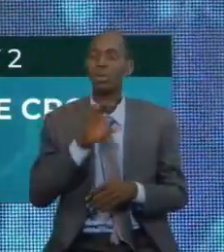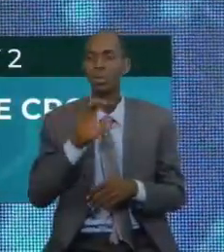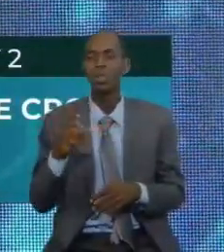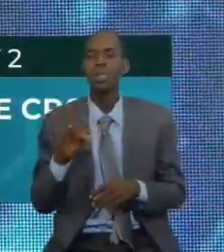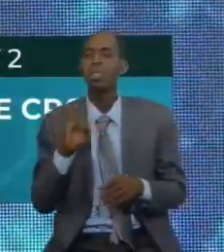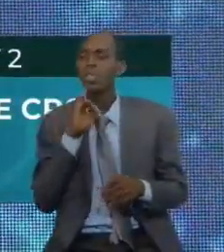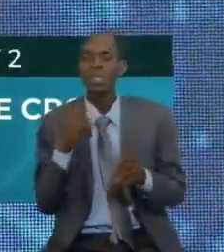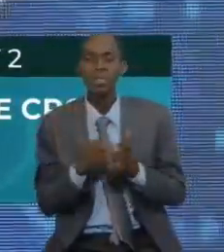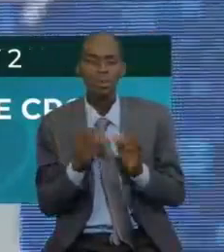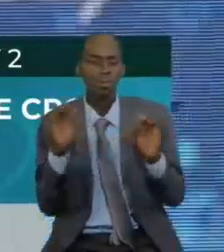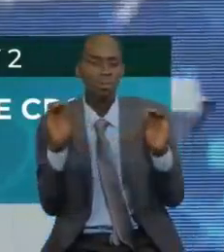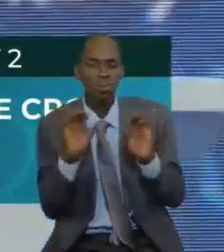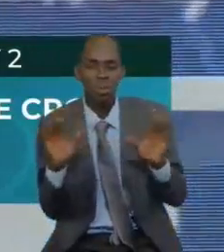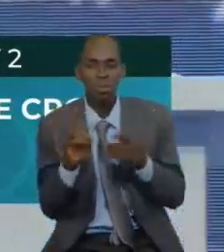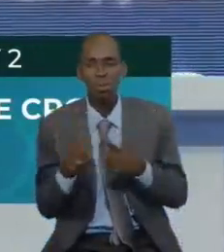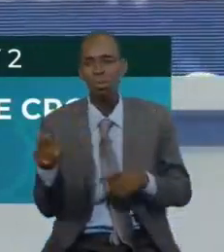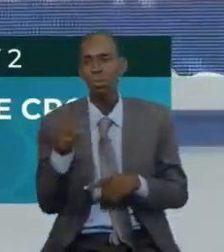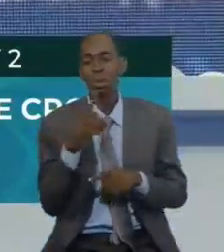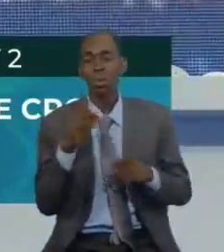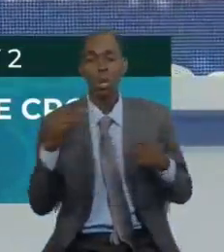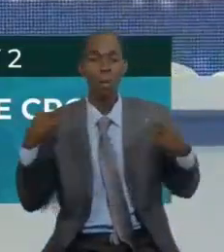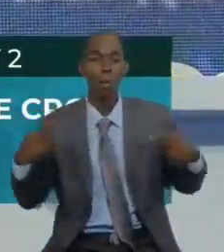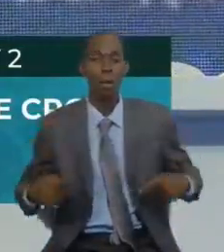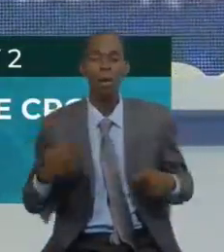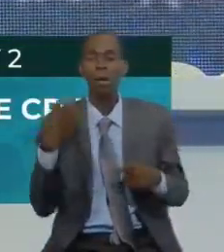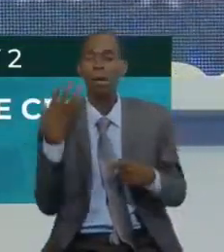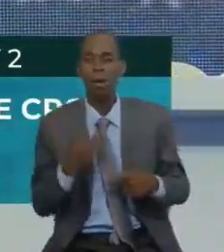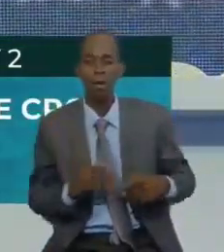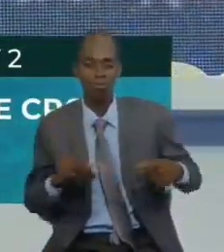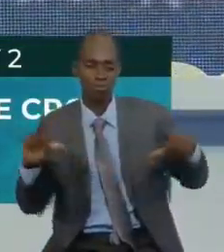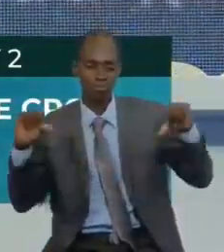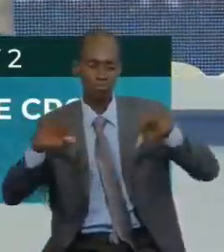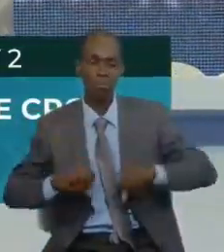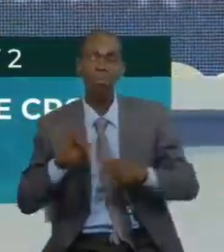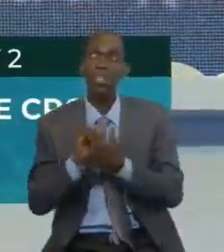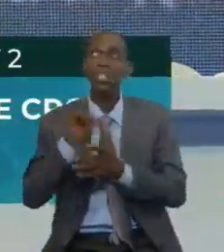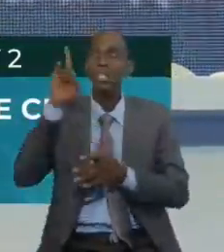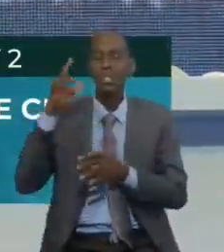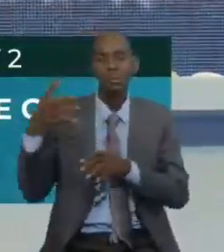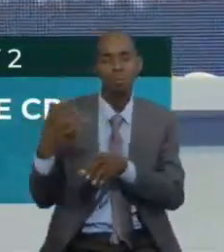nothing to you, the pain of condemnation that he took away for you?